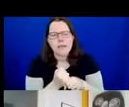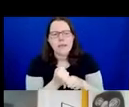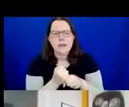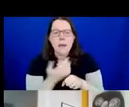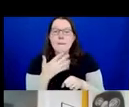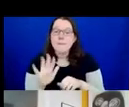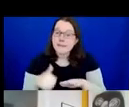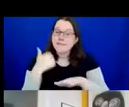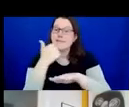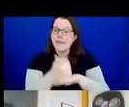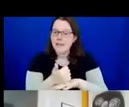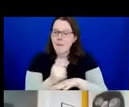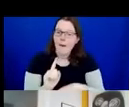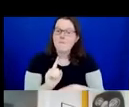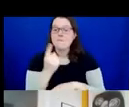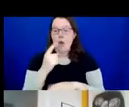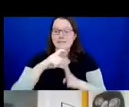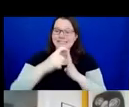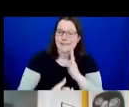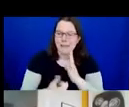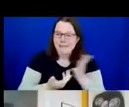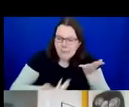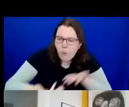first disability consultative group.